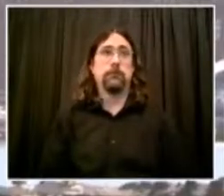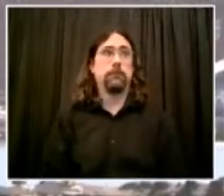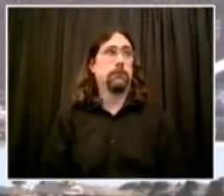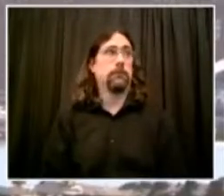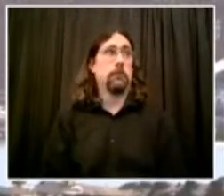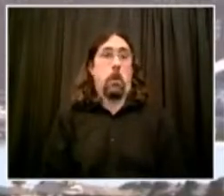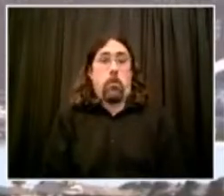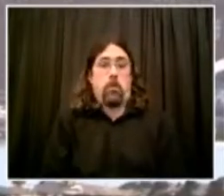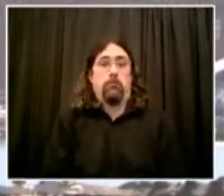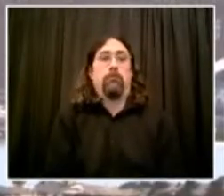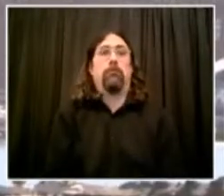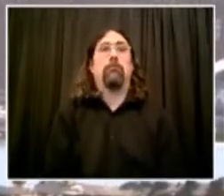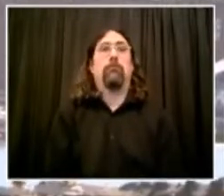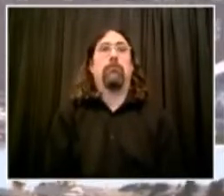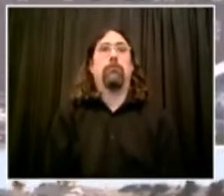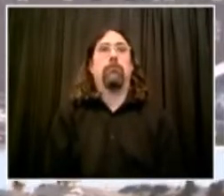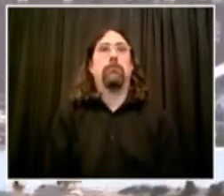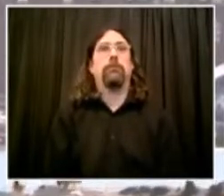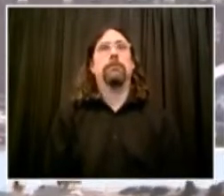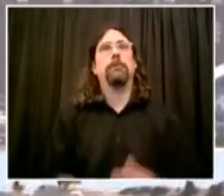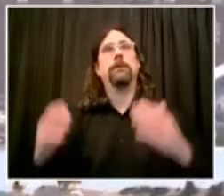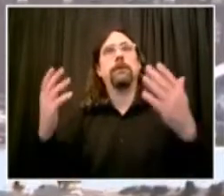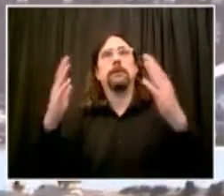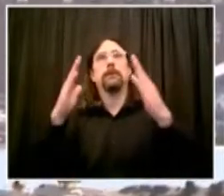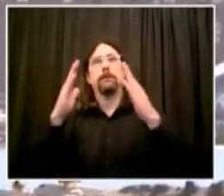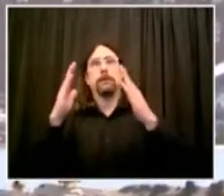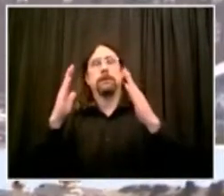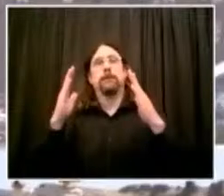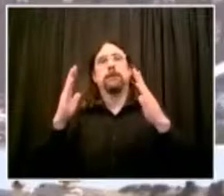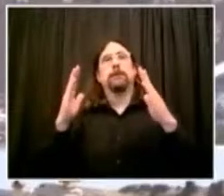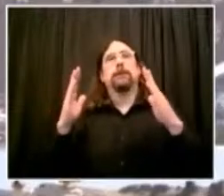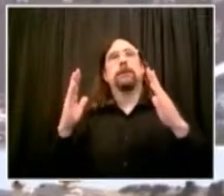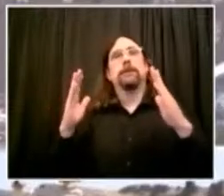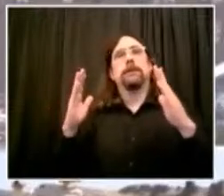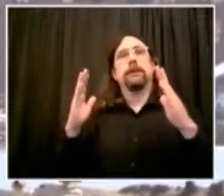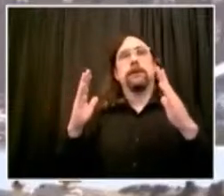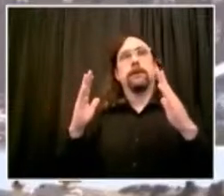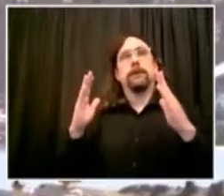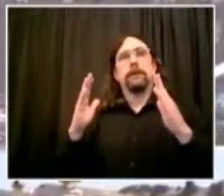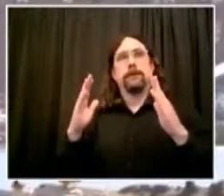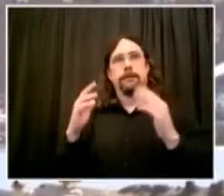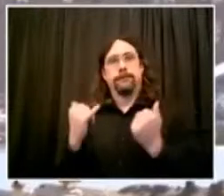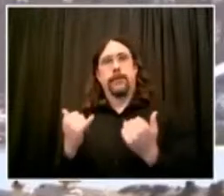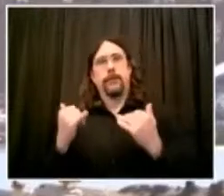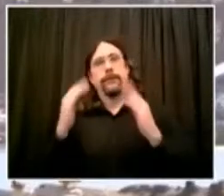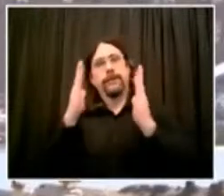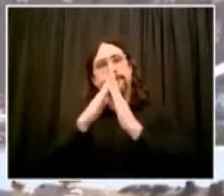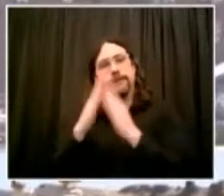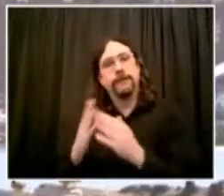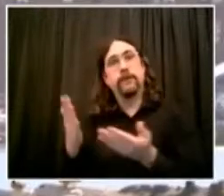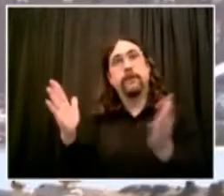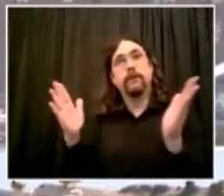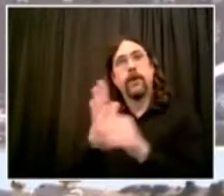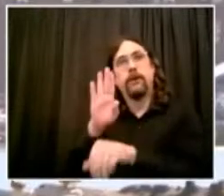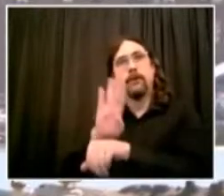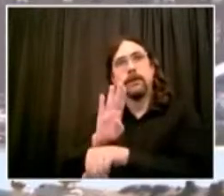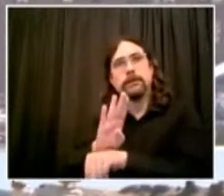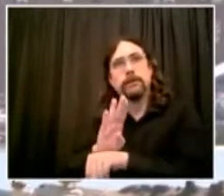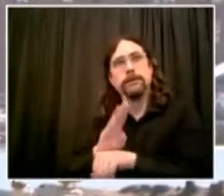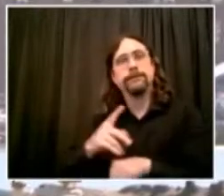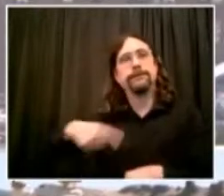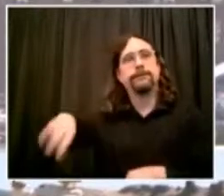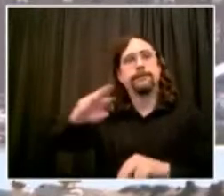our businesses as they get started, and we are going to be hand in hand with them to make sure this restart goes well. Commissioner of Small